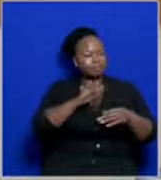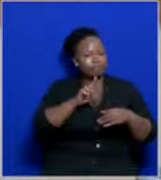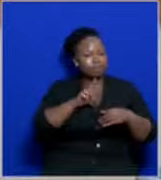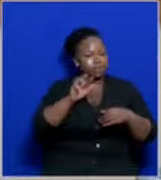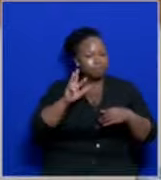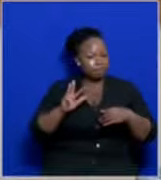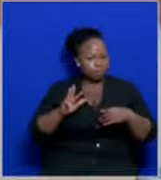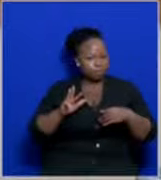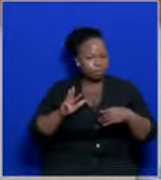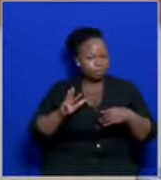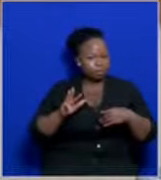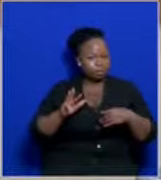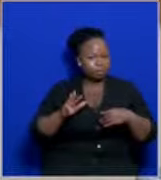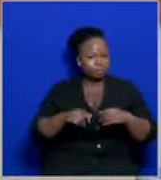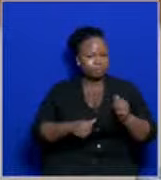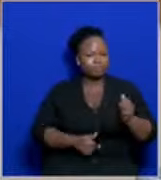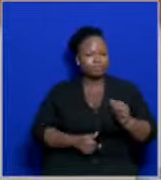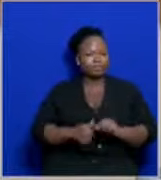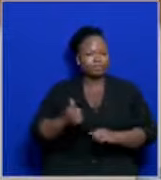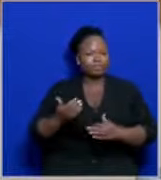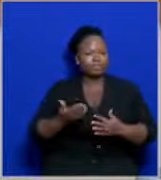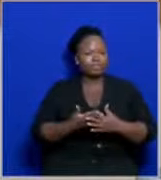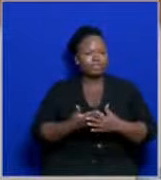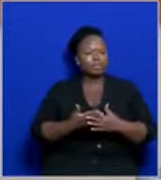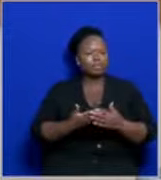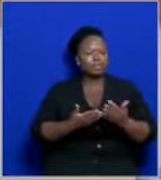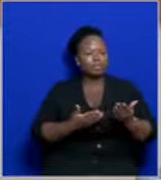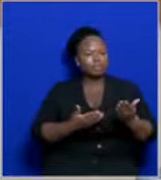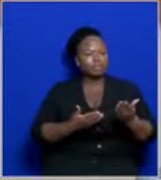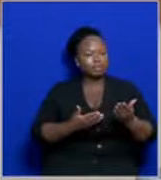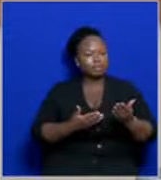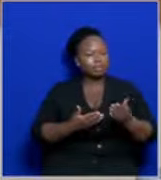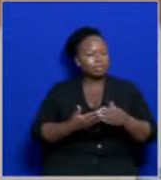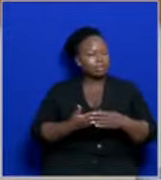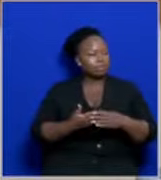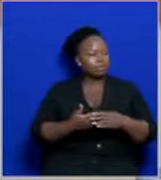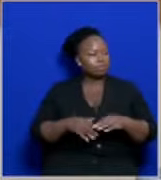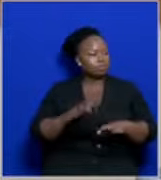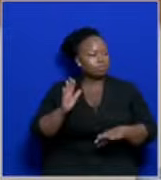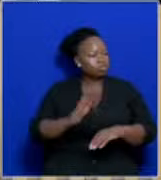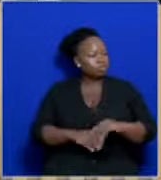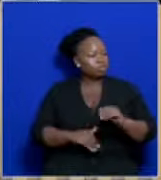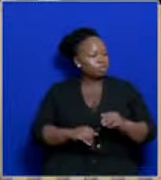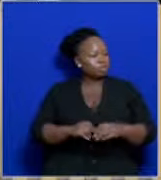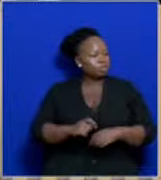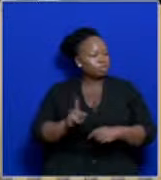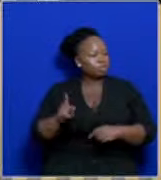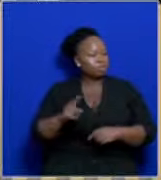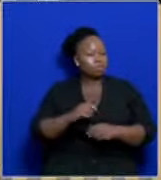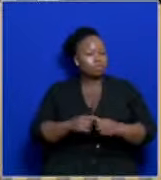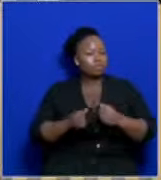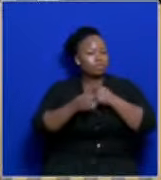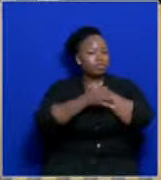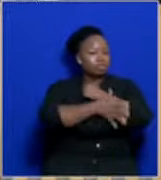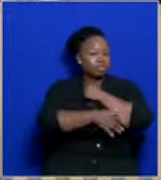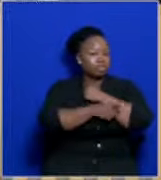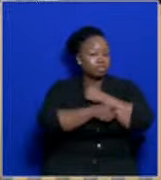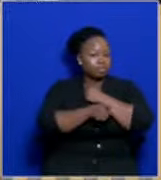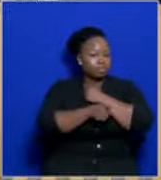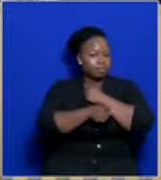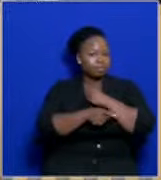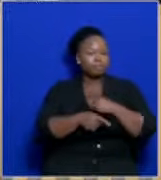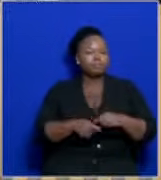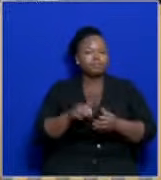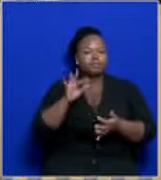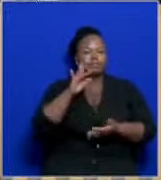first case, the charge is tampering with infrastructure. The summary states that